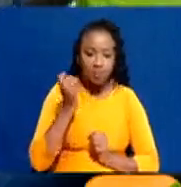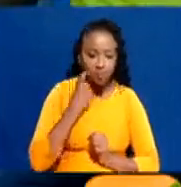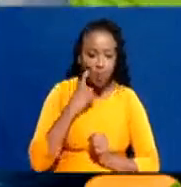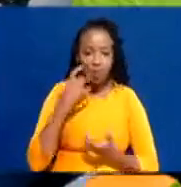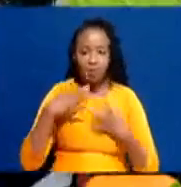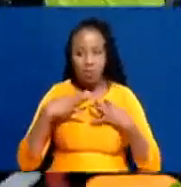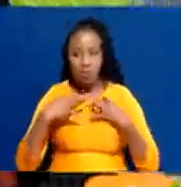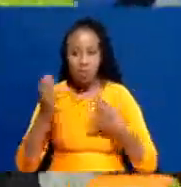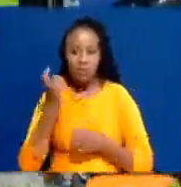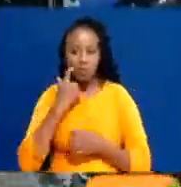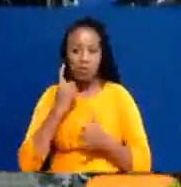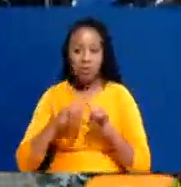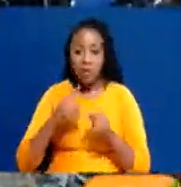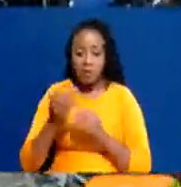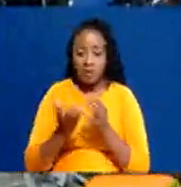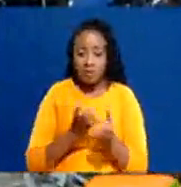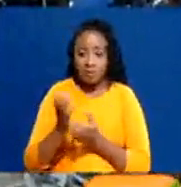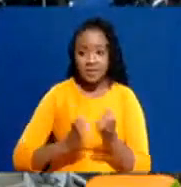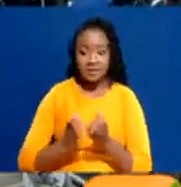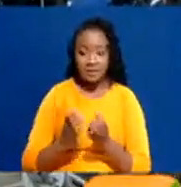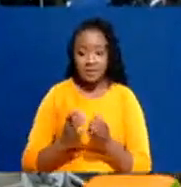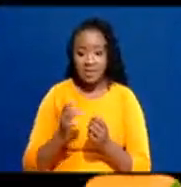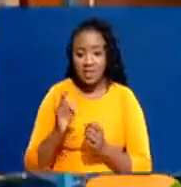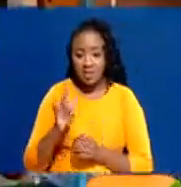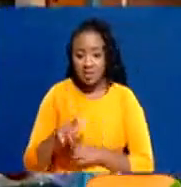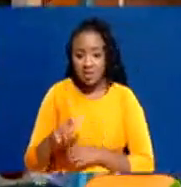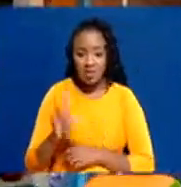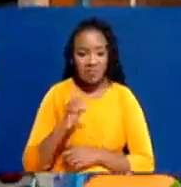not just scraping by, they are thriving.